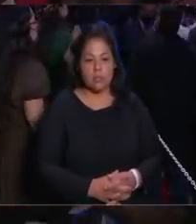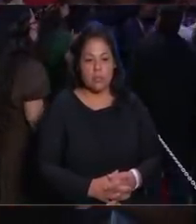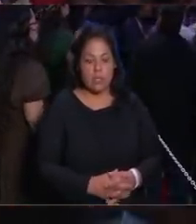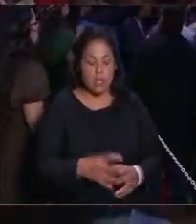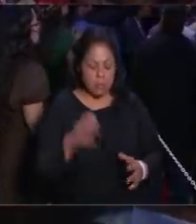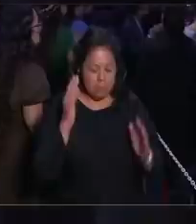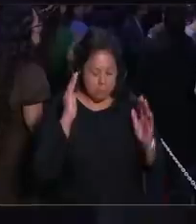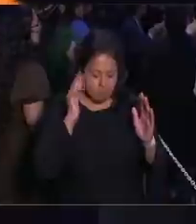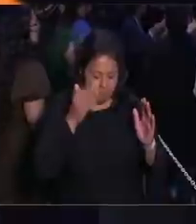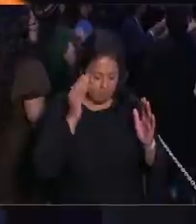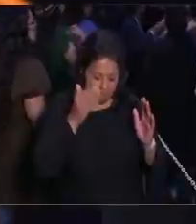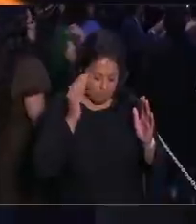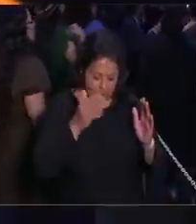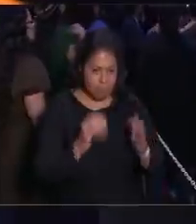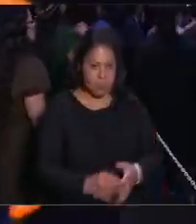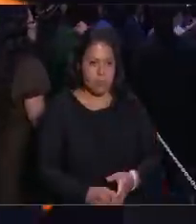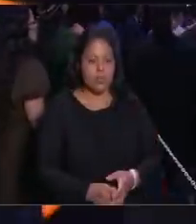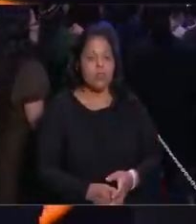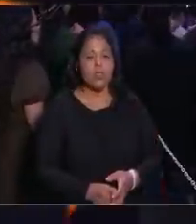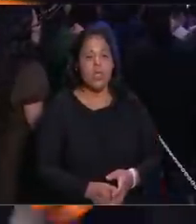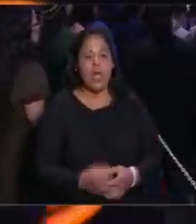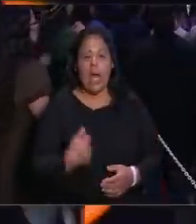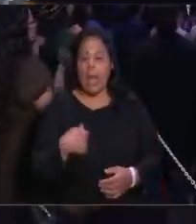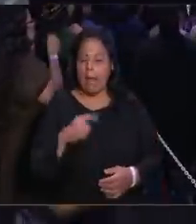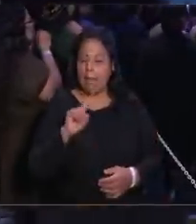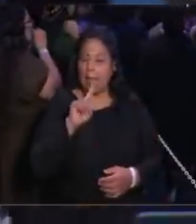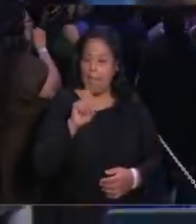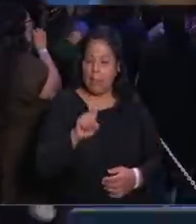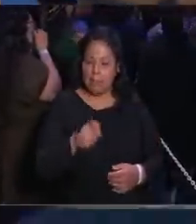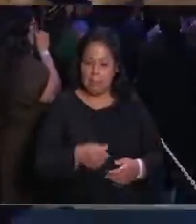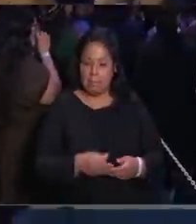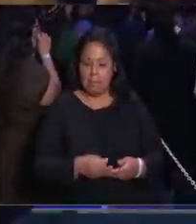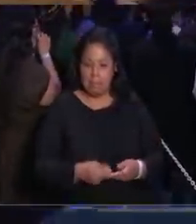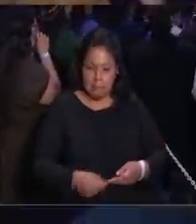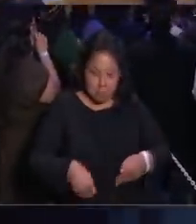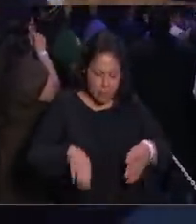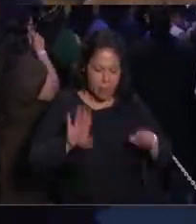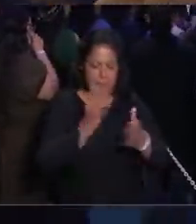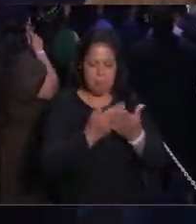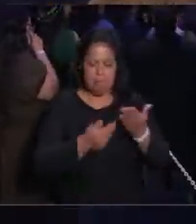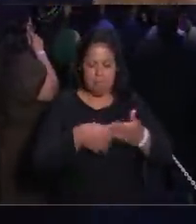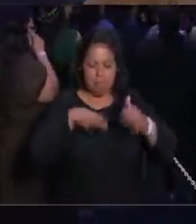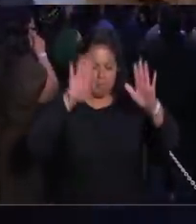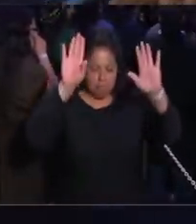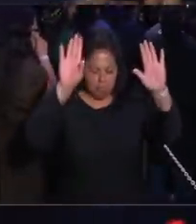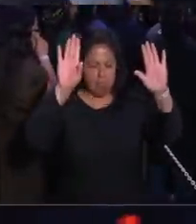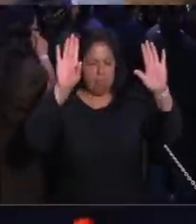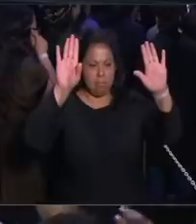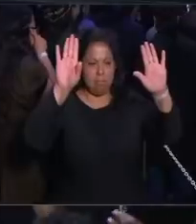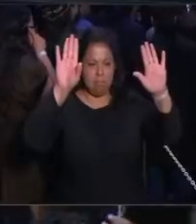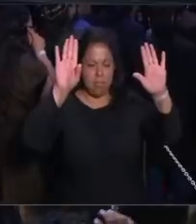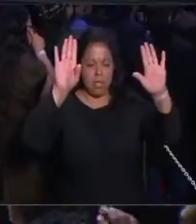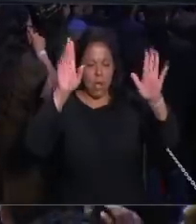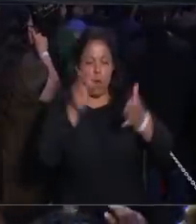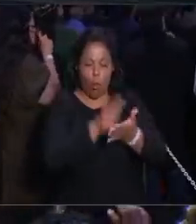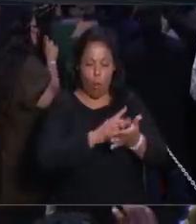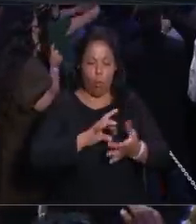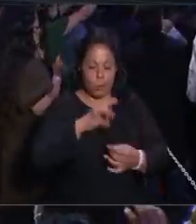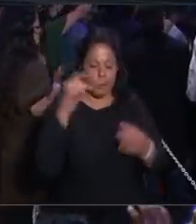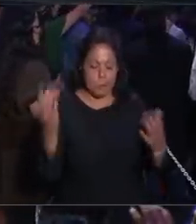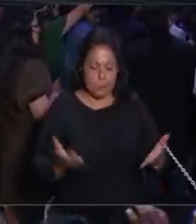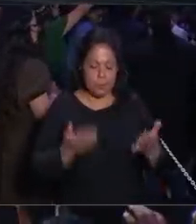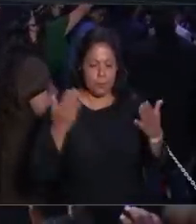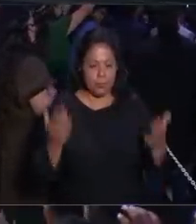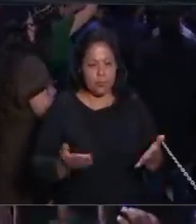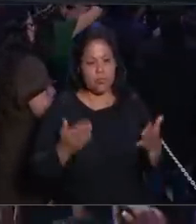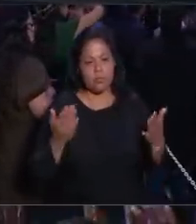Now listen. Ahora escucha. I'm going to ask you to raise your hands. Te voy a pedir que levantes tus manos. Because the Holy Ghost is here.